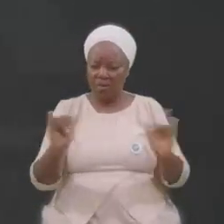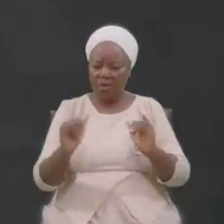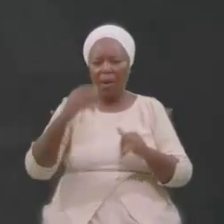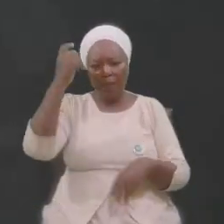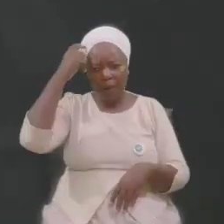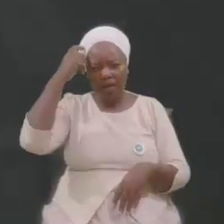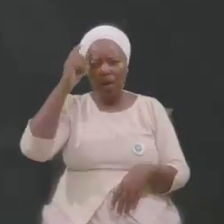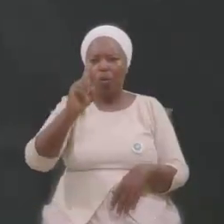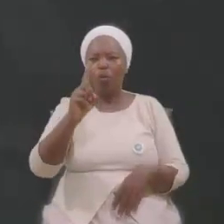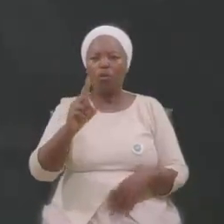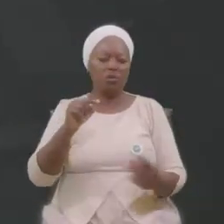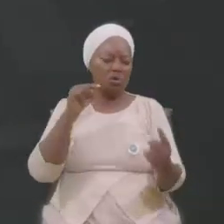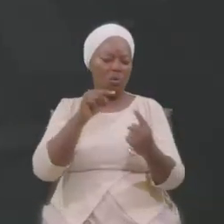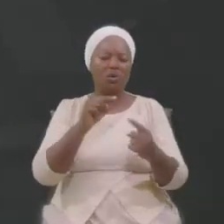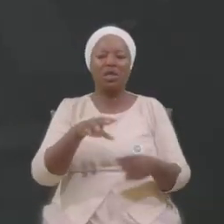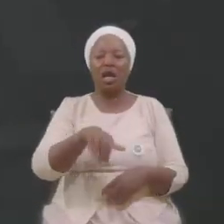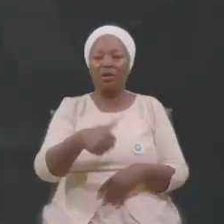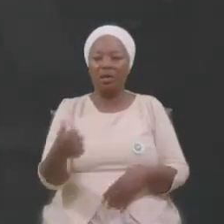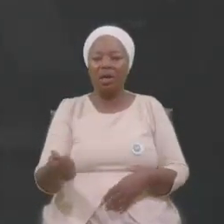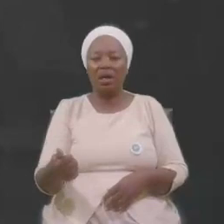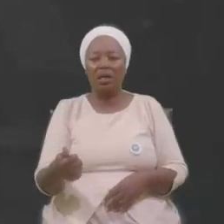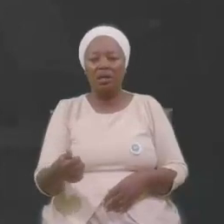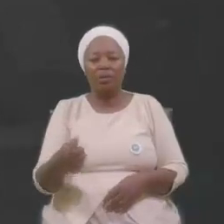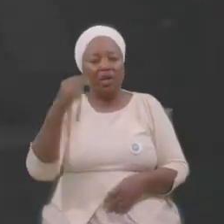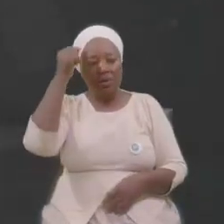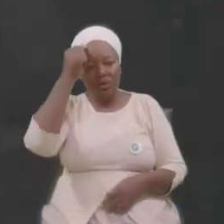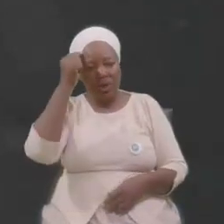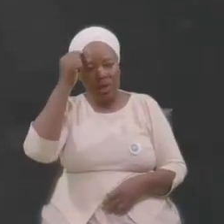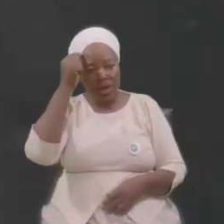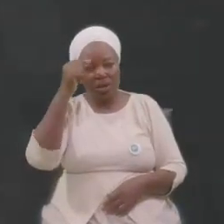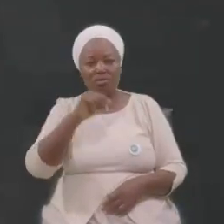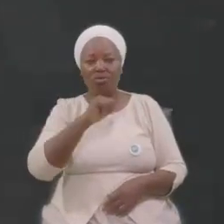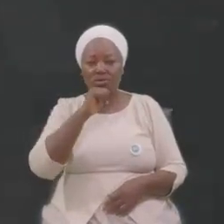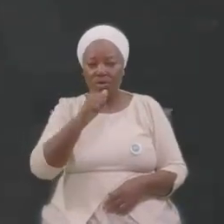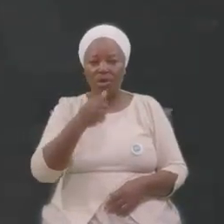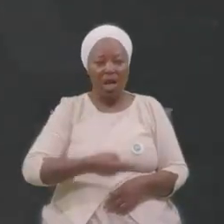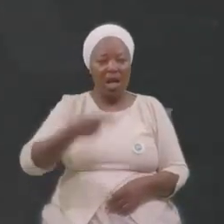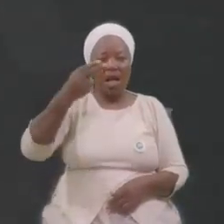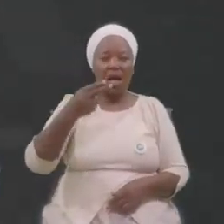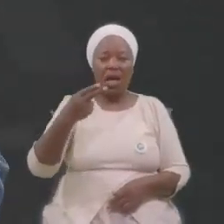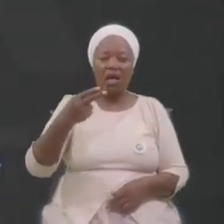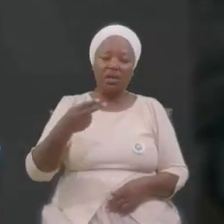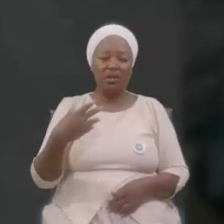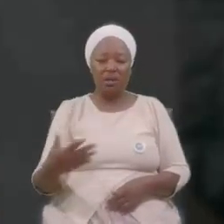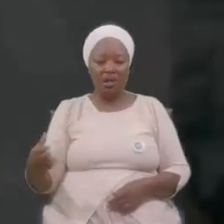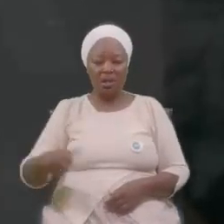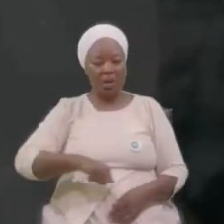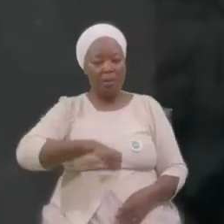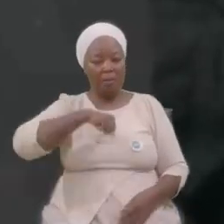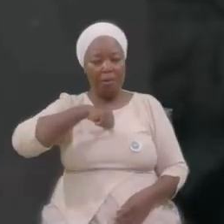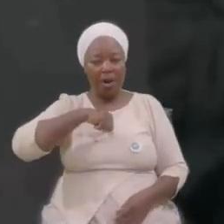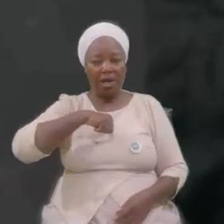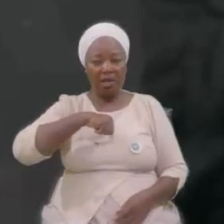one toward another. Mind not high things. Pride was a